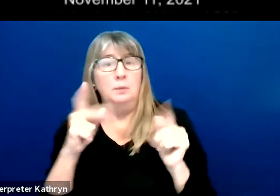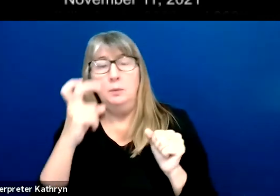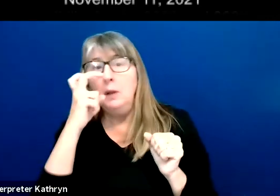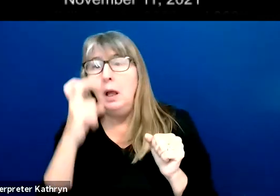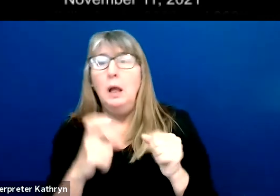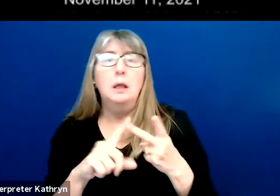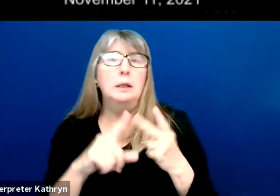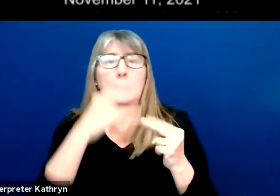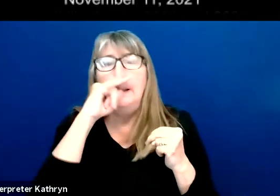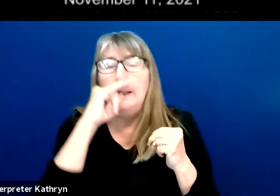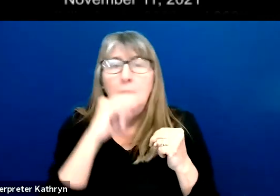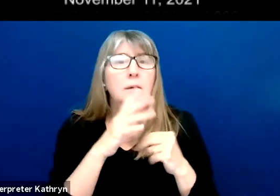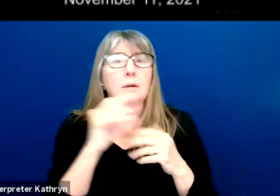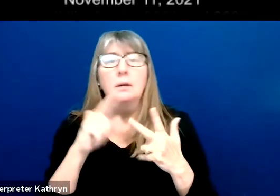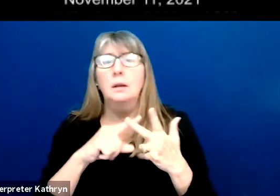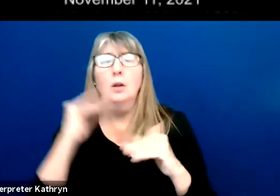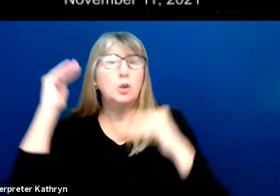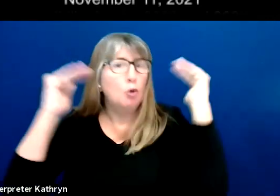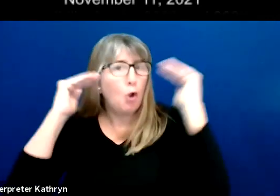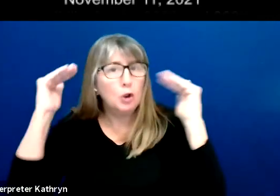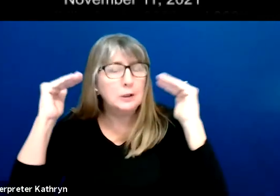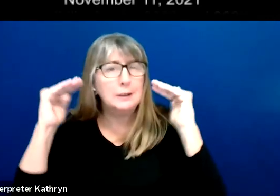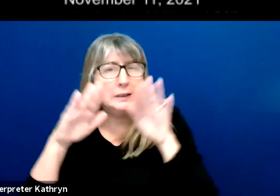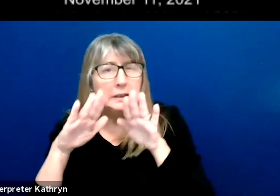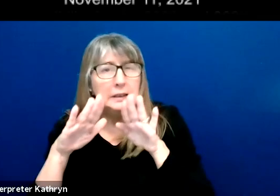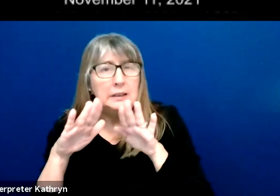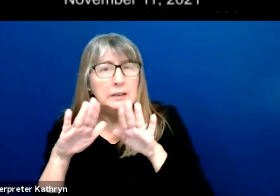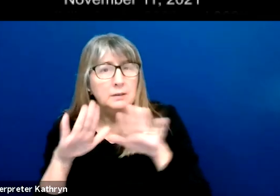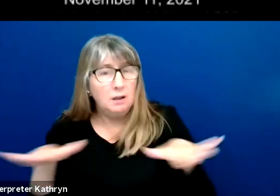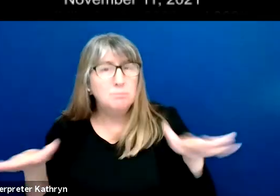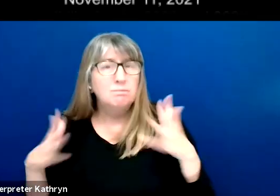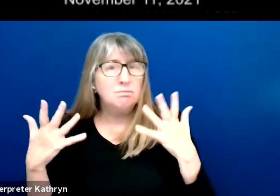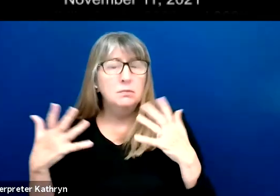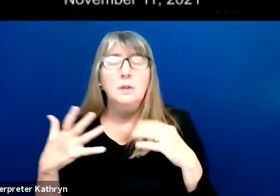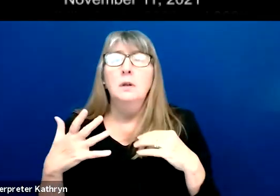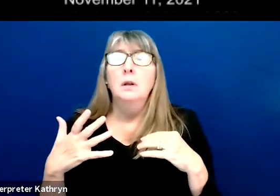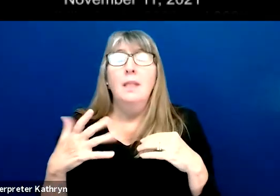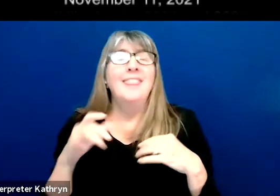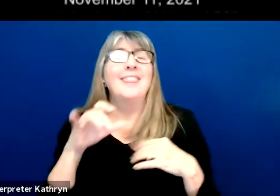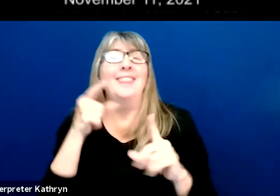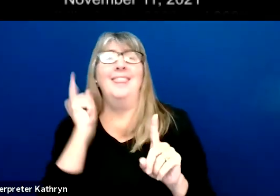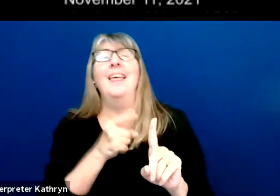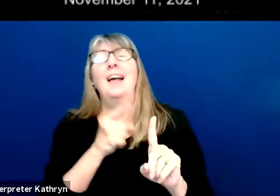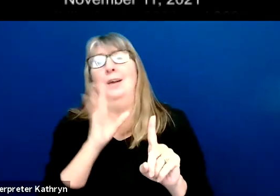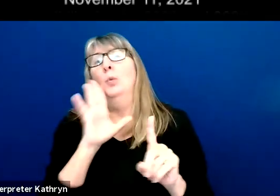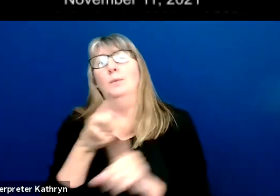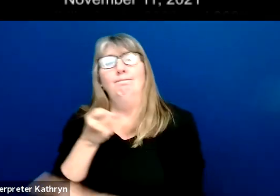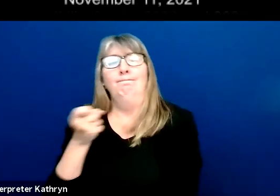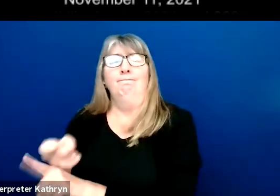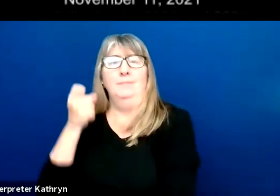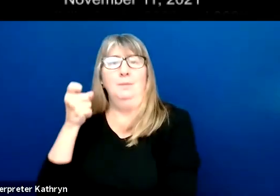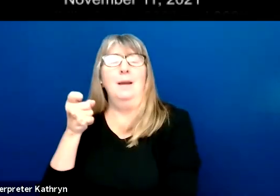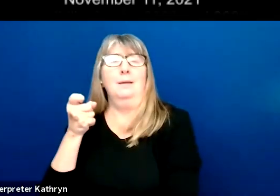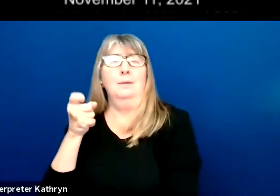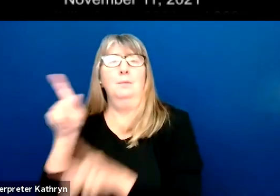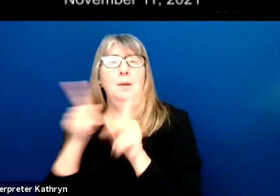kids and young adults is really that's what's going to have the impact on blind